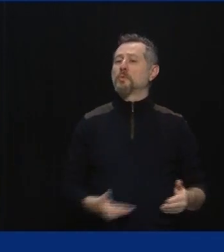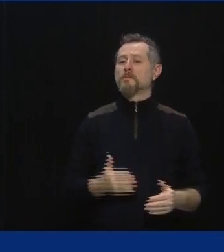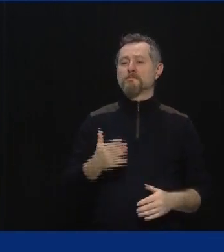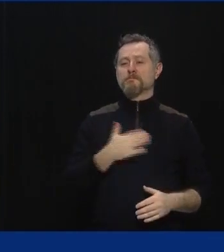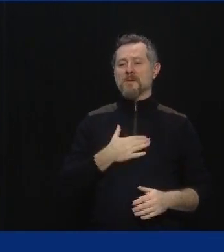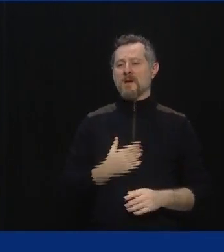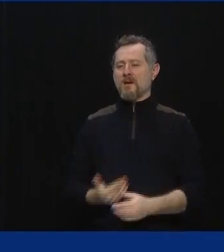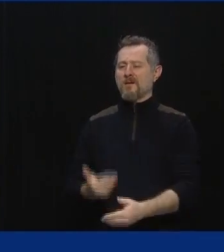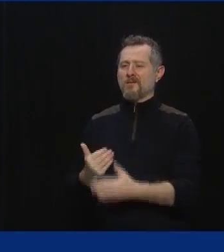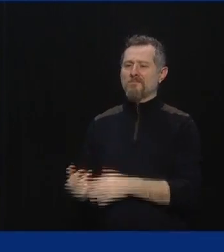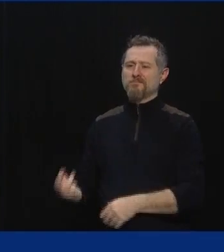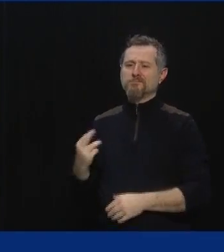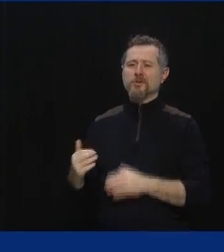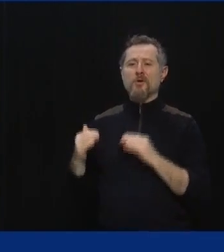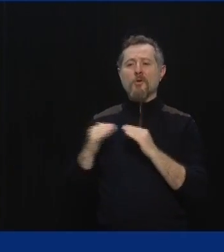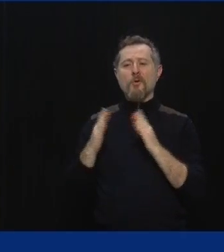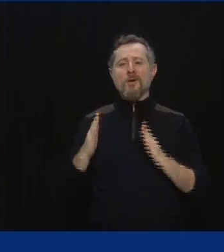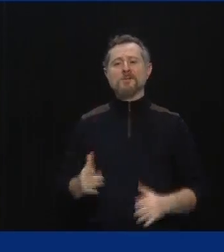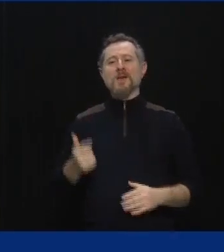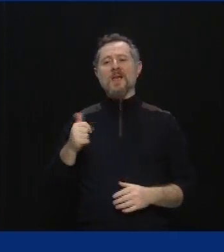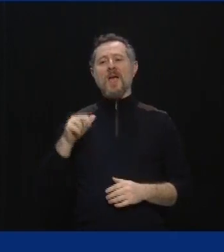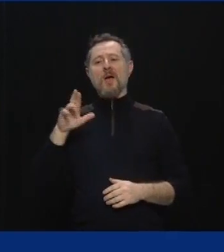friend and colleague, Gary LaBarbera.